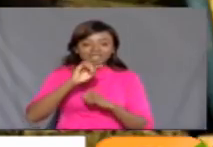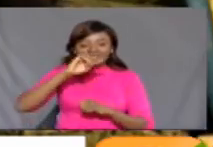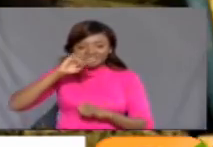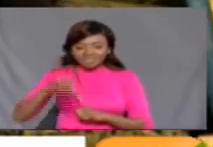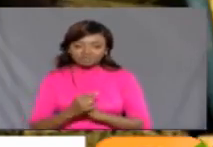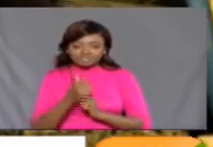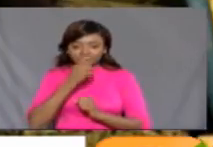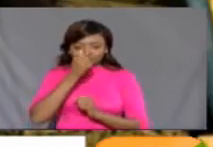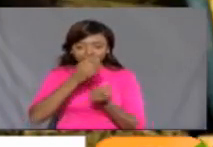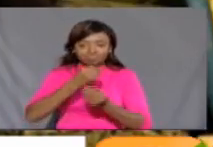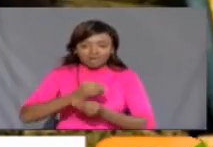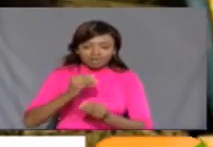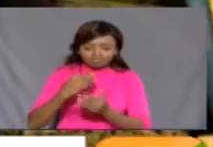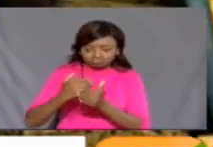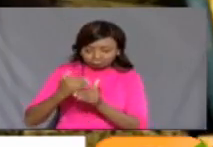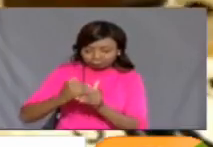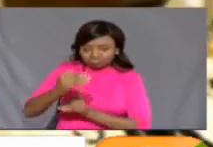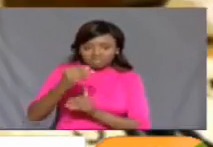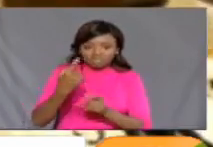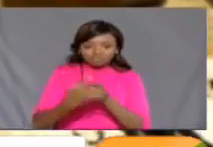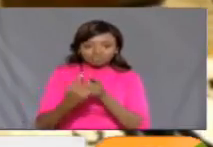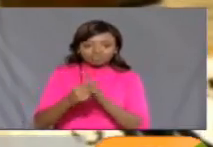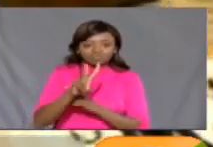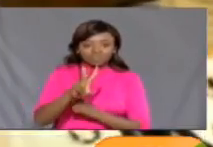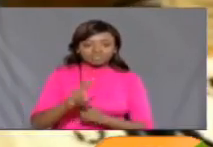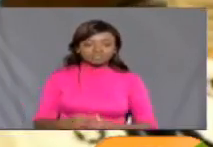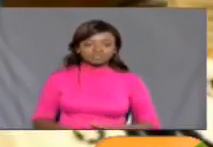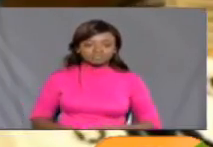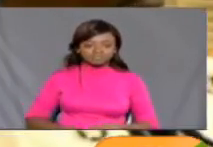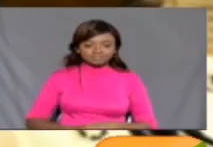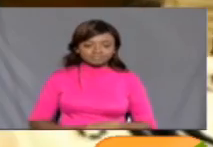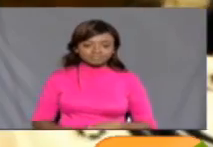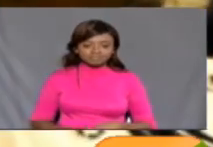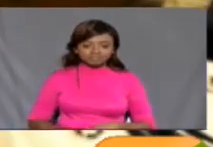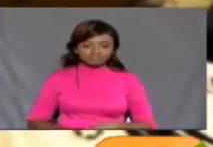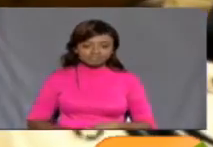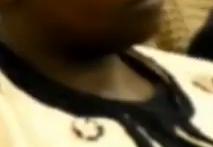in the next 2 years to upscale the sector. Faisal Ahmed, Citizen TV, Nairobi.